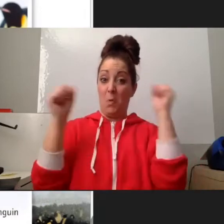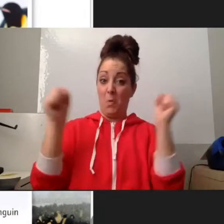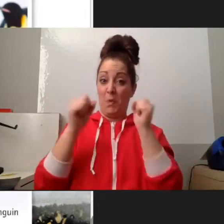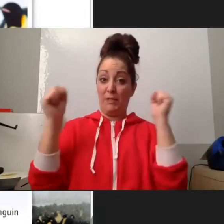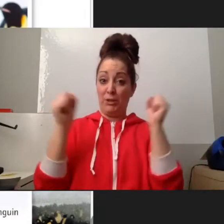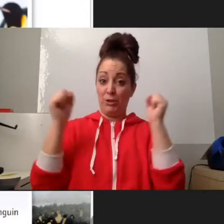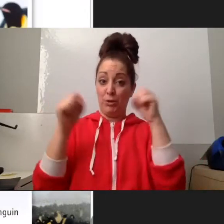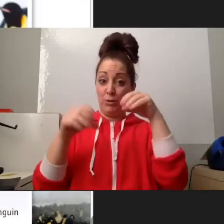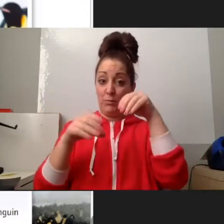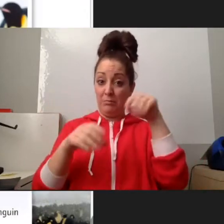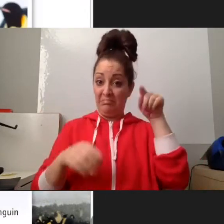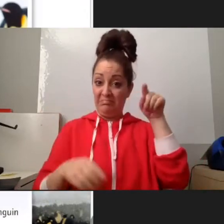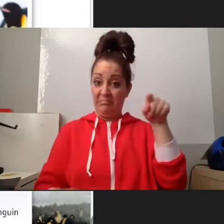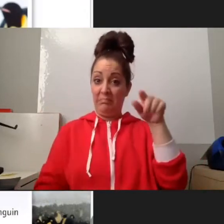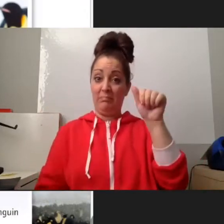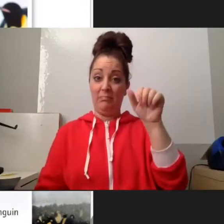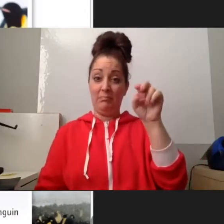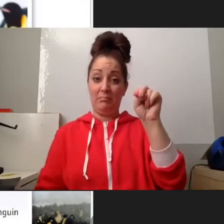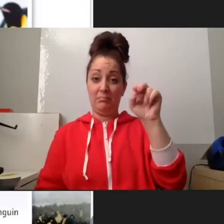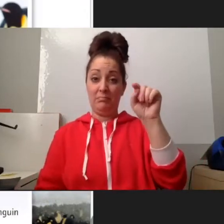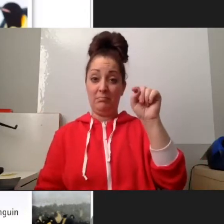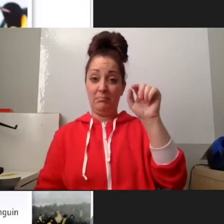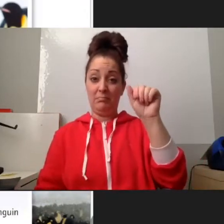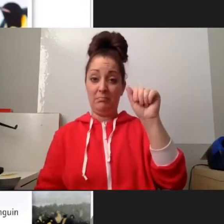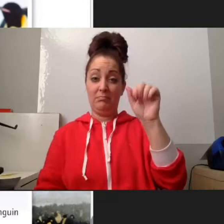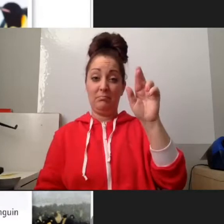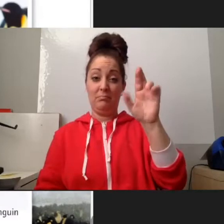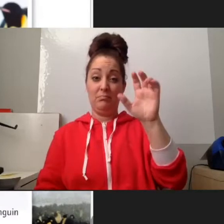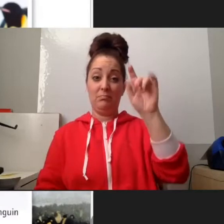Because it's winter in Antarctica,